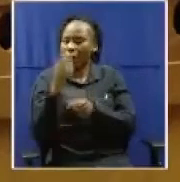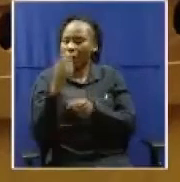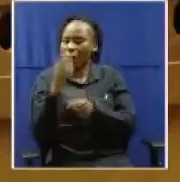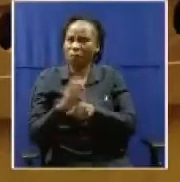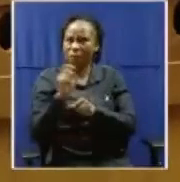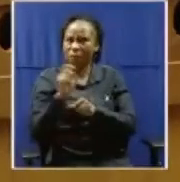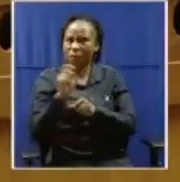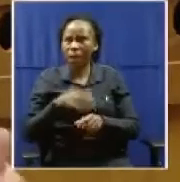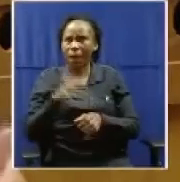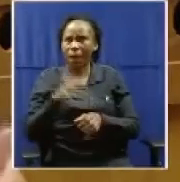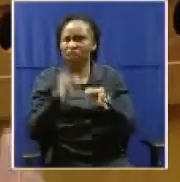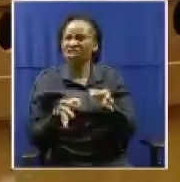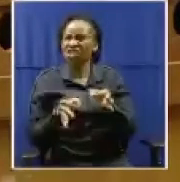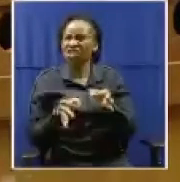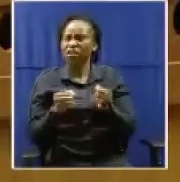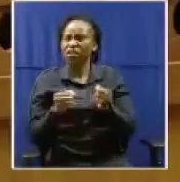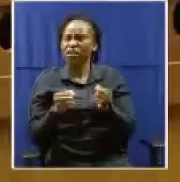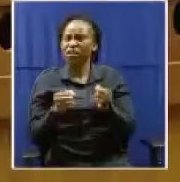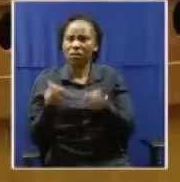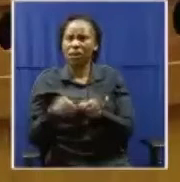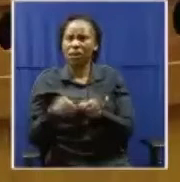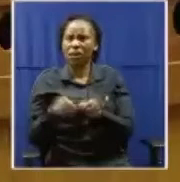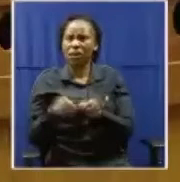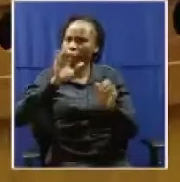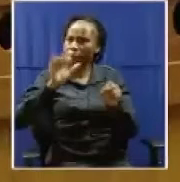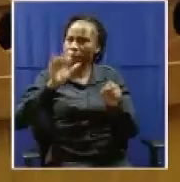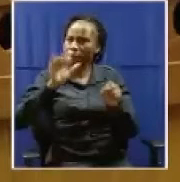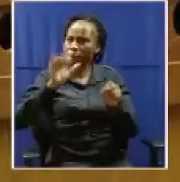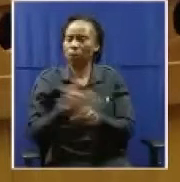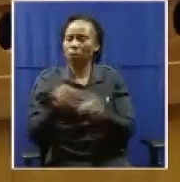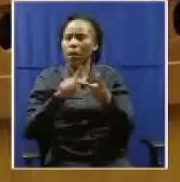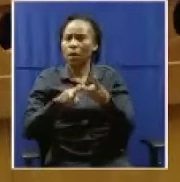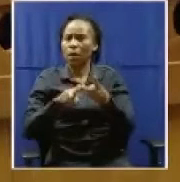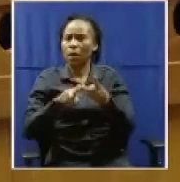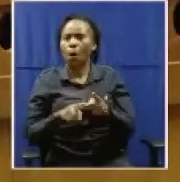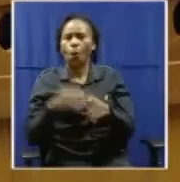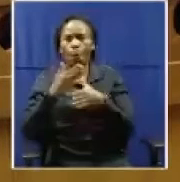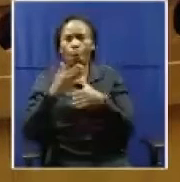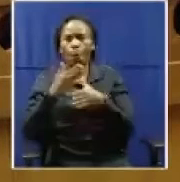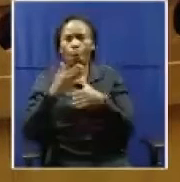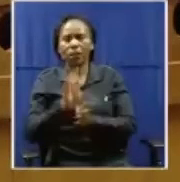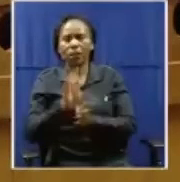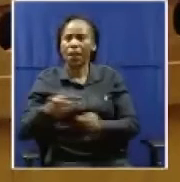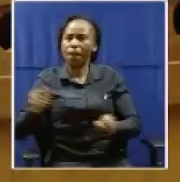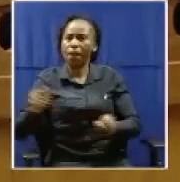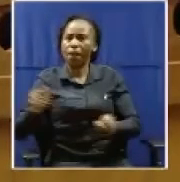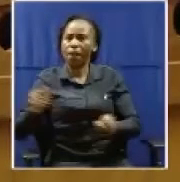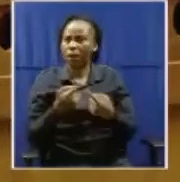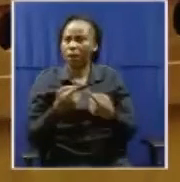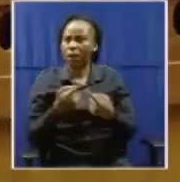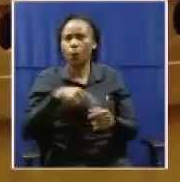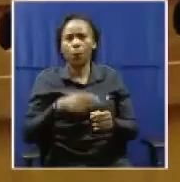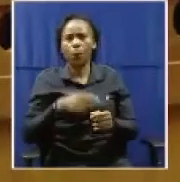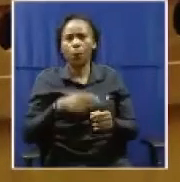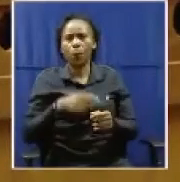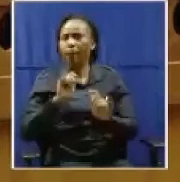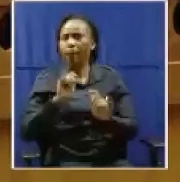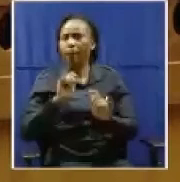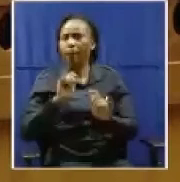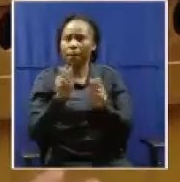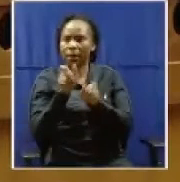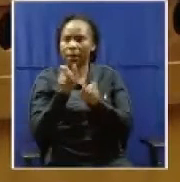politicians are paid fully officials are paid fully these are desperate workers that need to be paid what is due to them